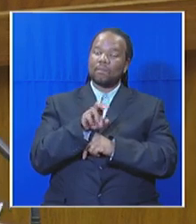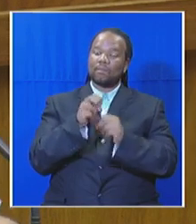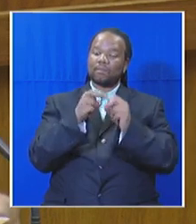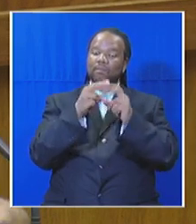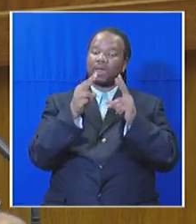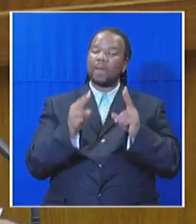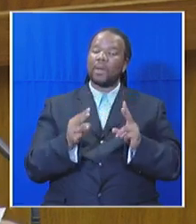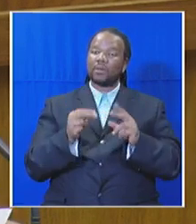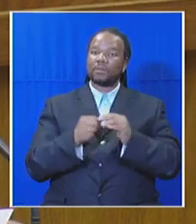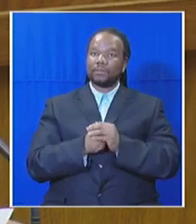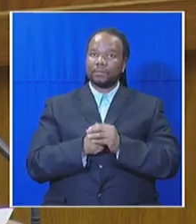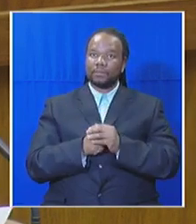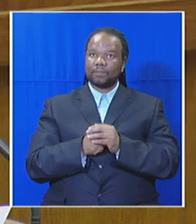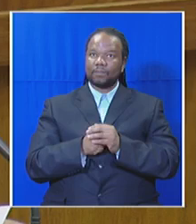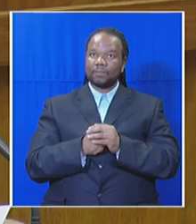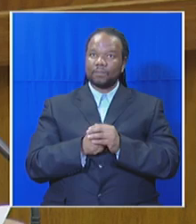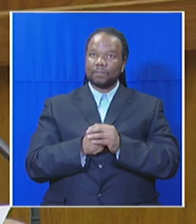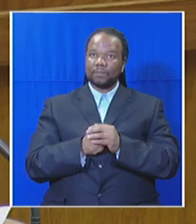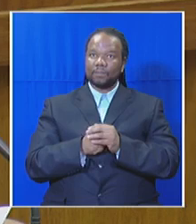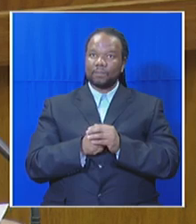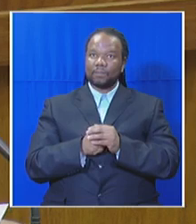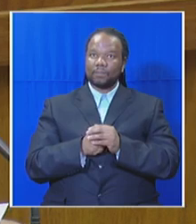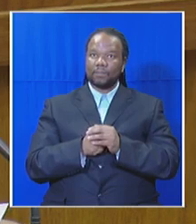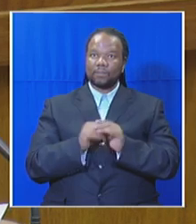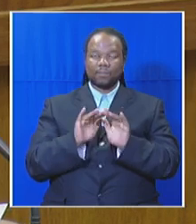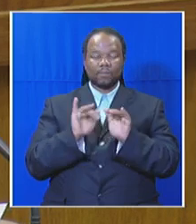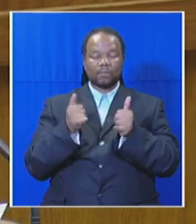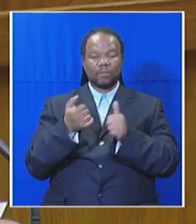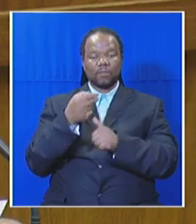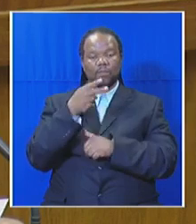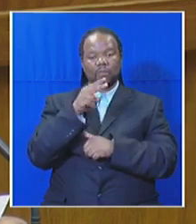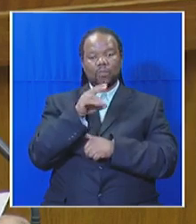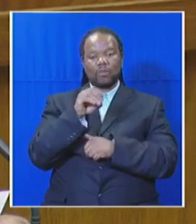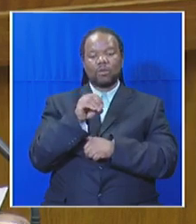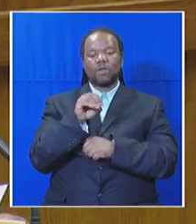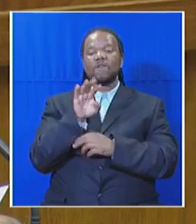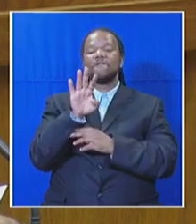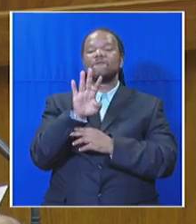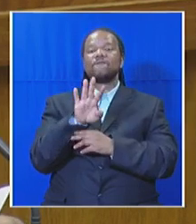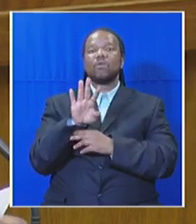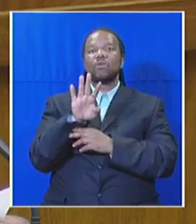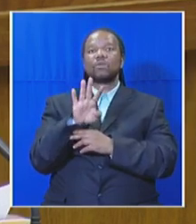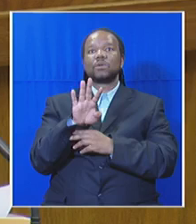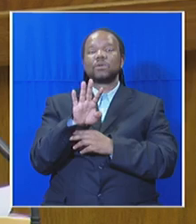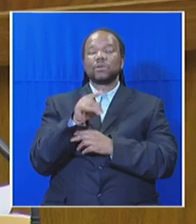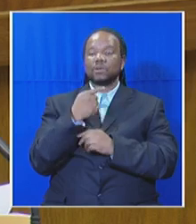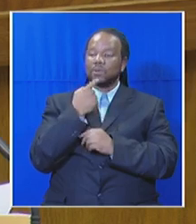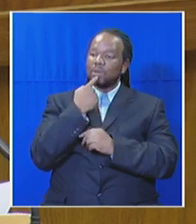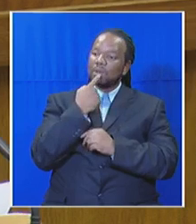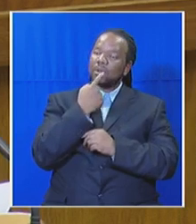in Malabo in 2014 had directed the African Union